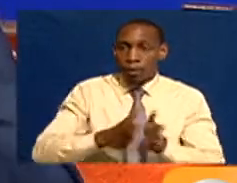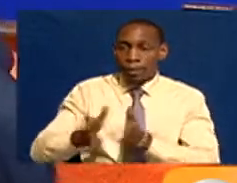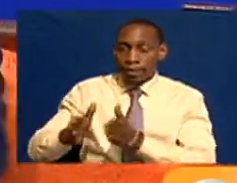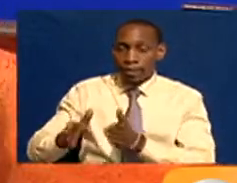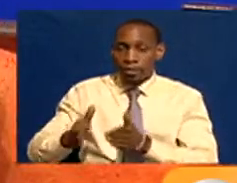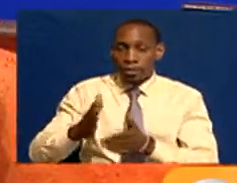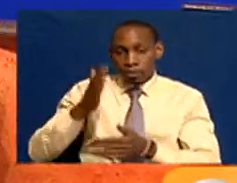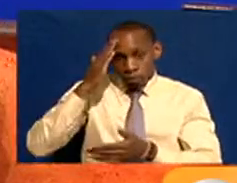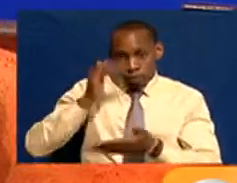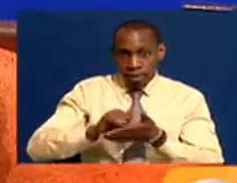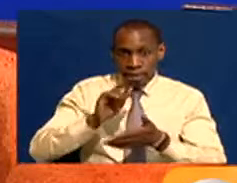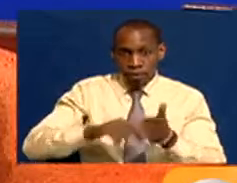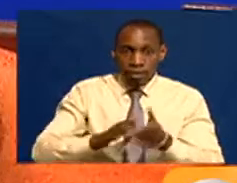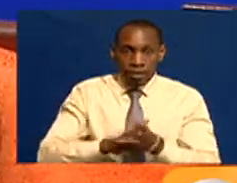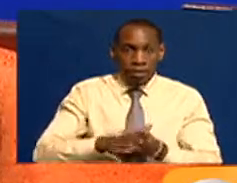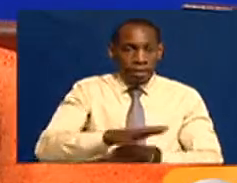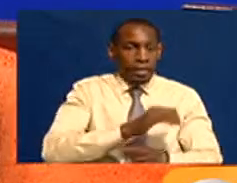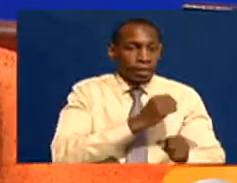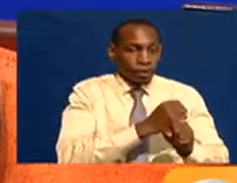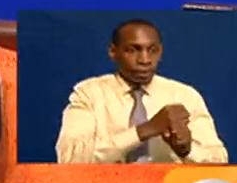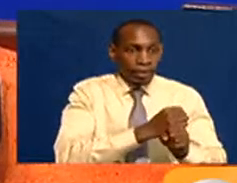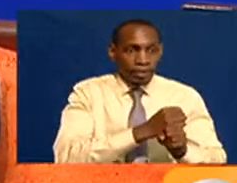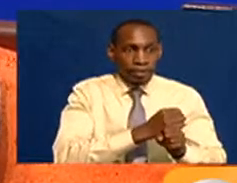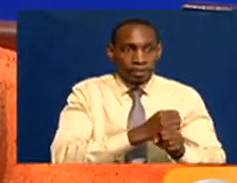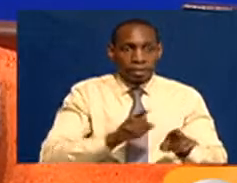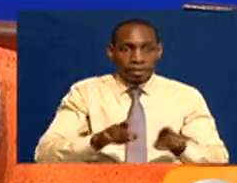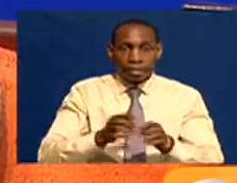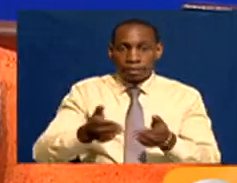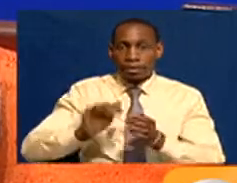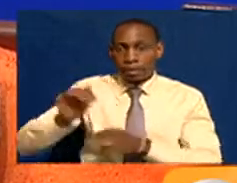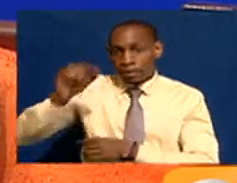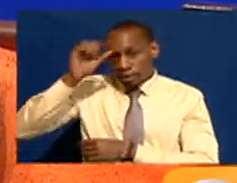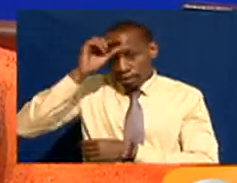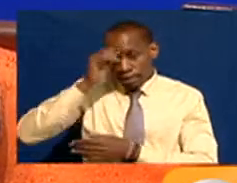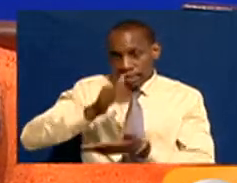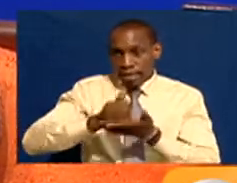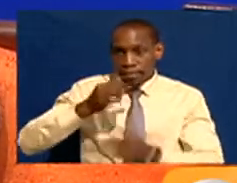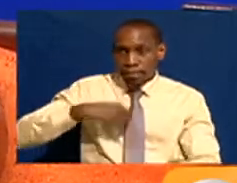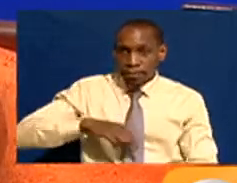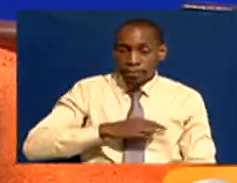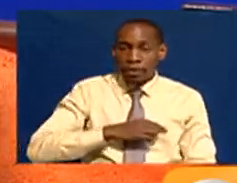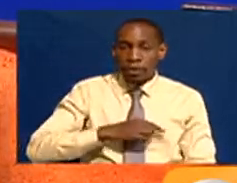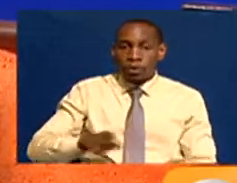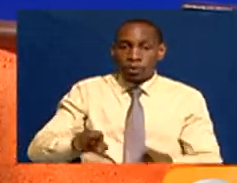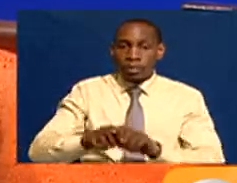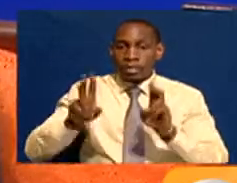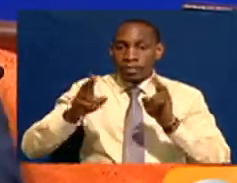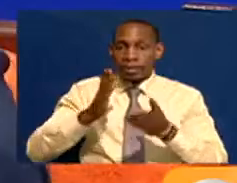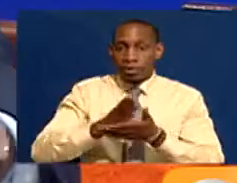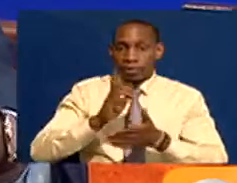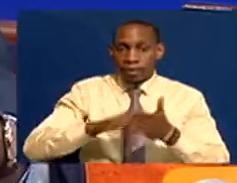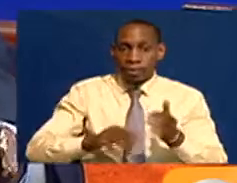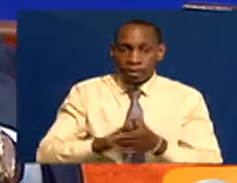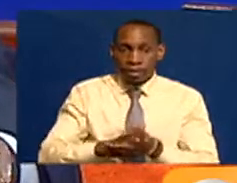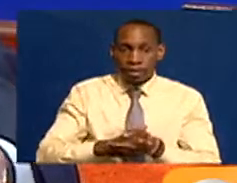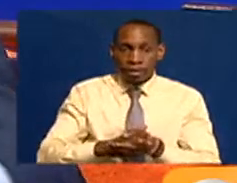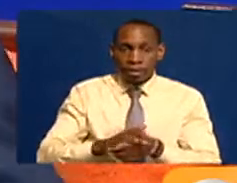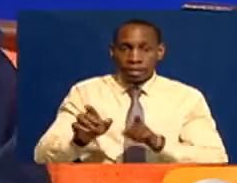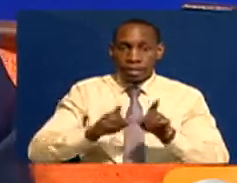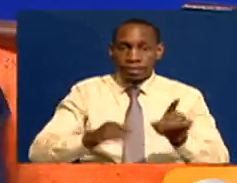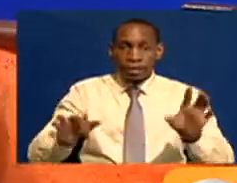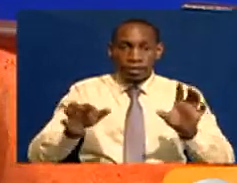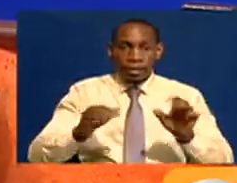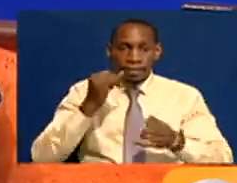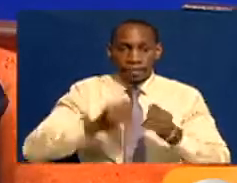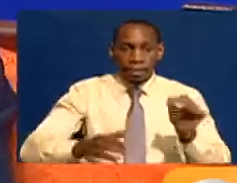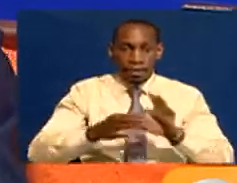that this is where the area they operate, and we need national county governments to be able to help us in that regard to make sure that these are transport of last mile,